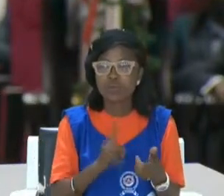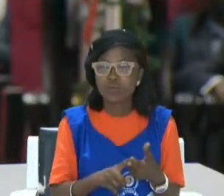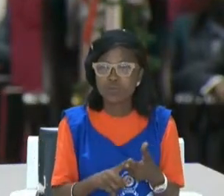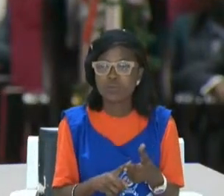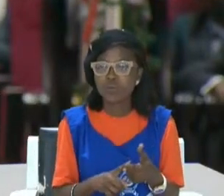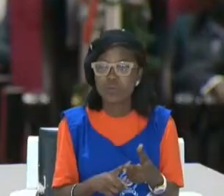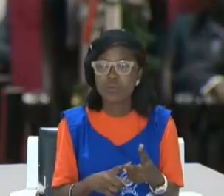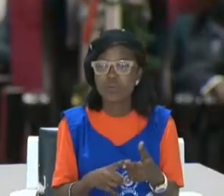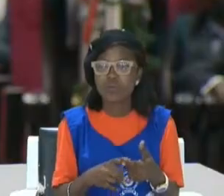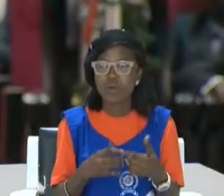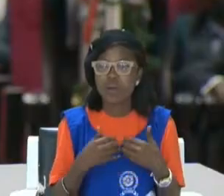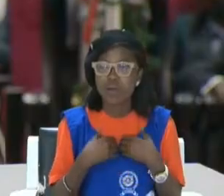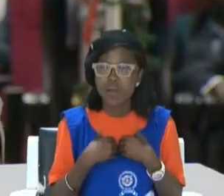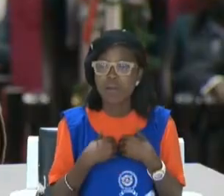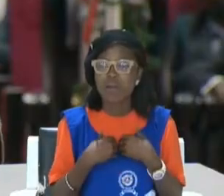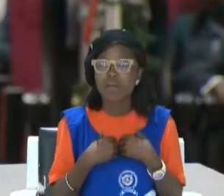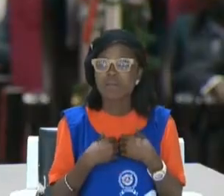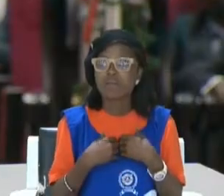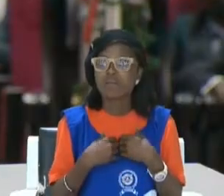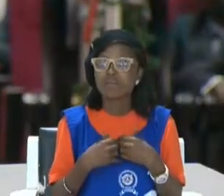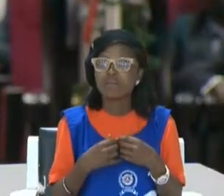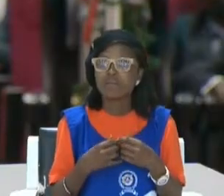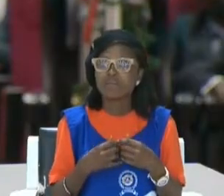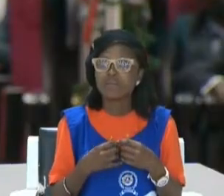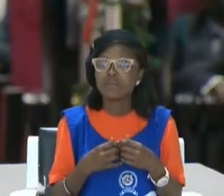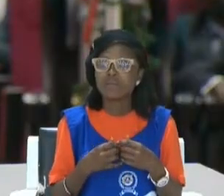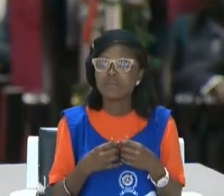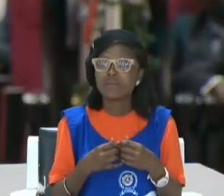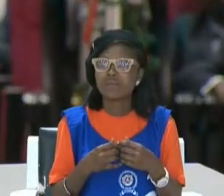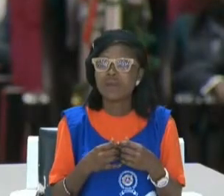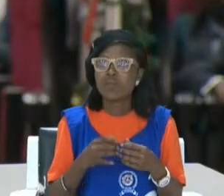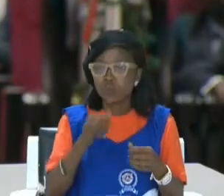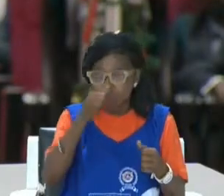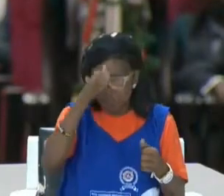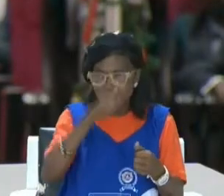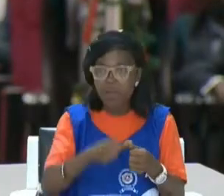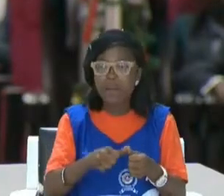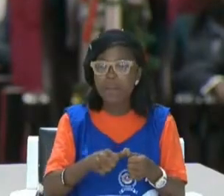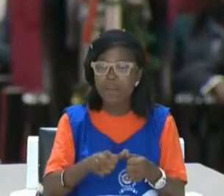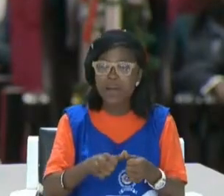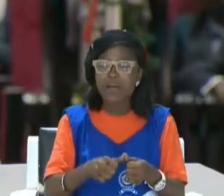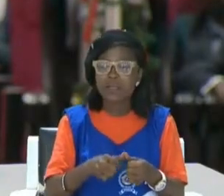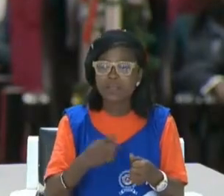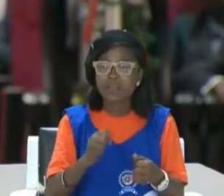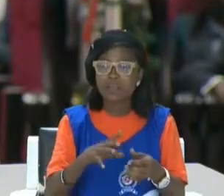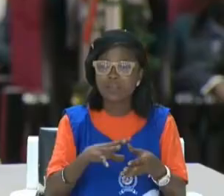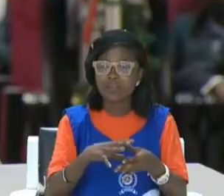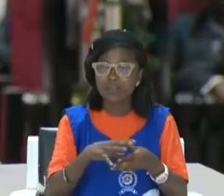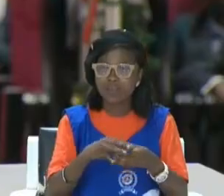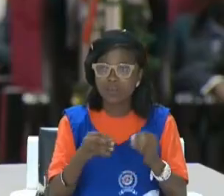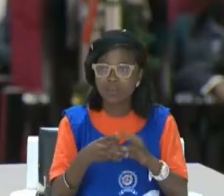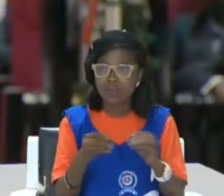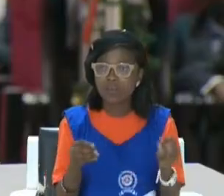tonight. But you remember the story when I said I needed £5